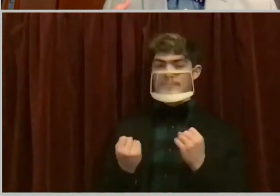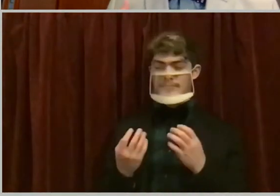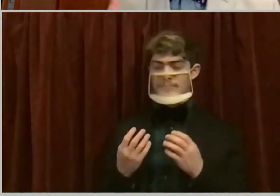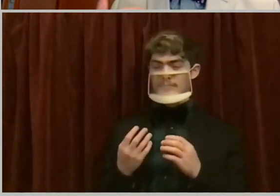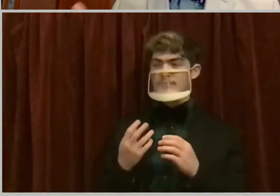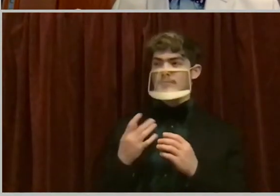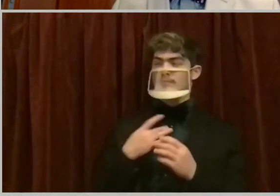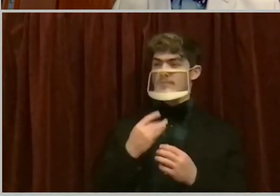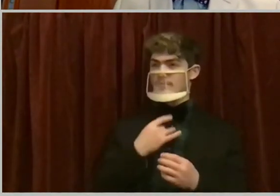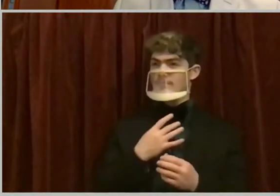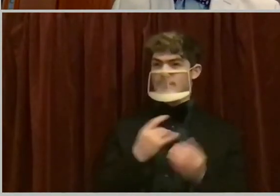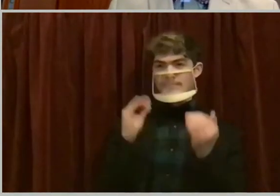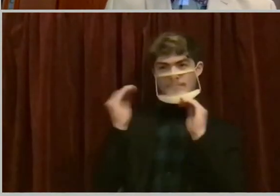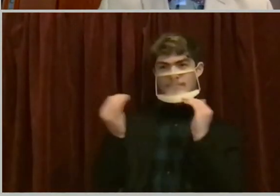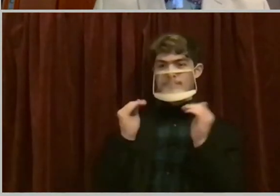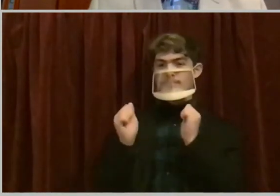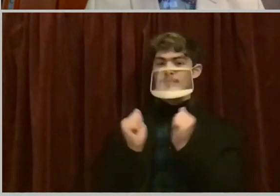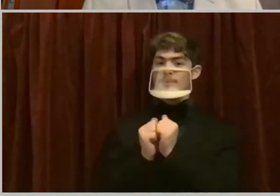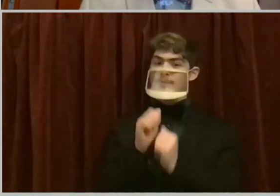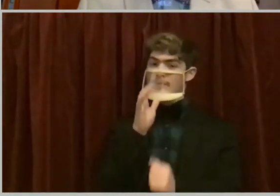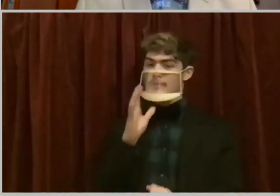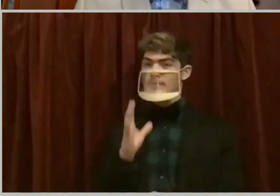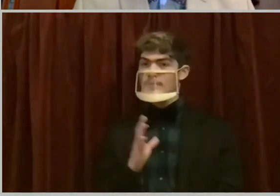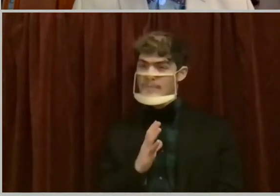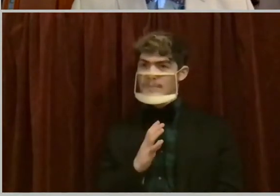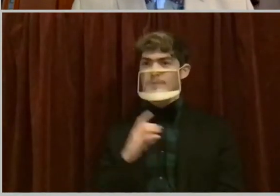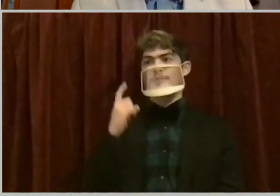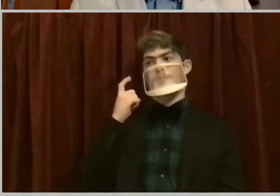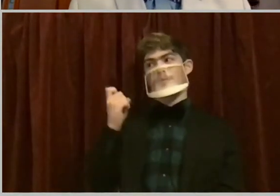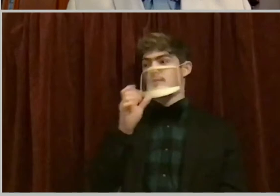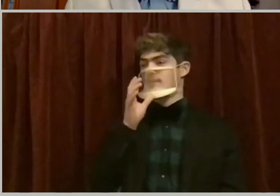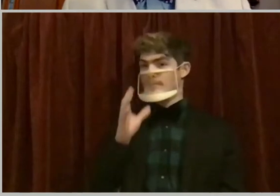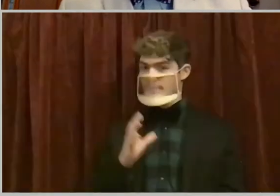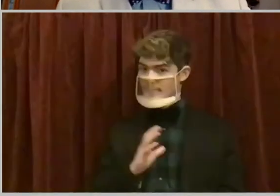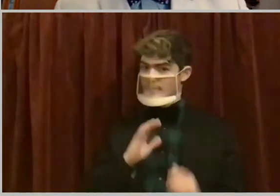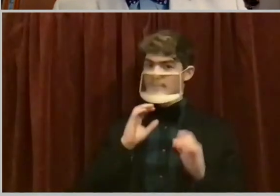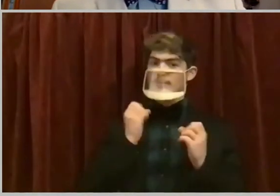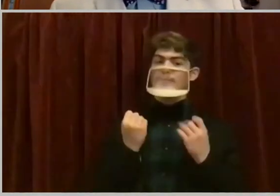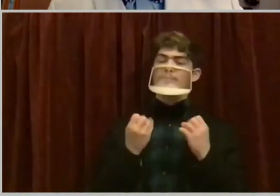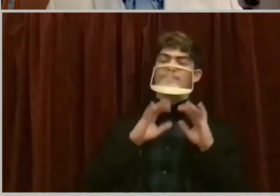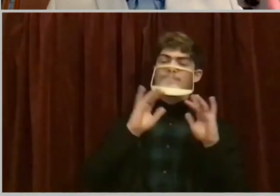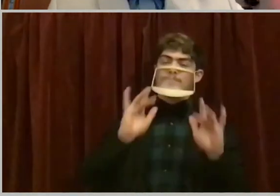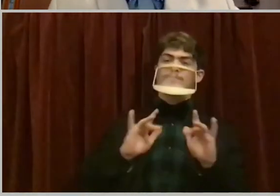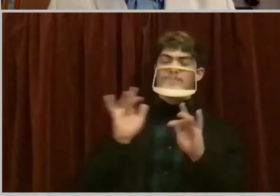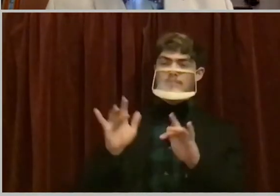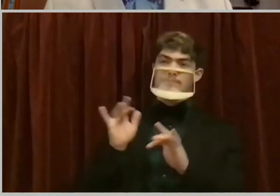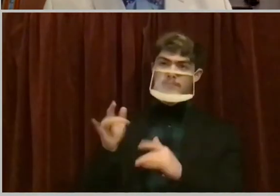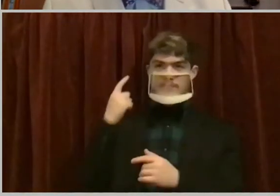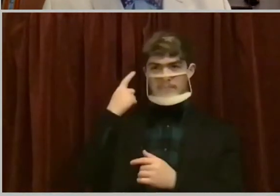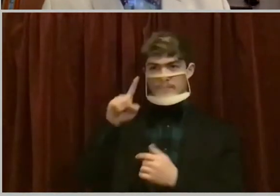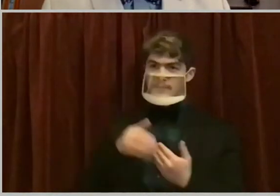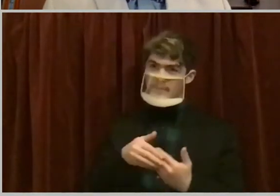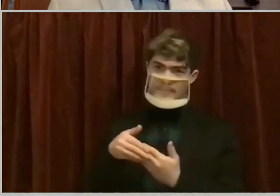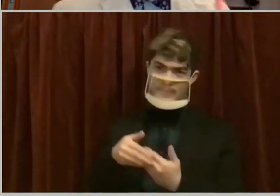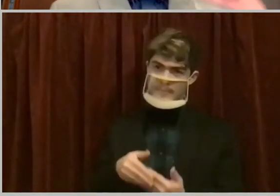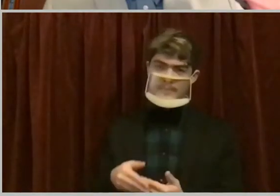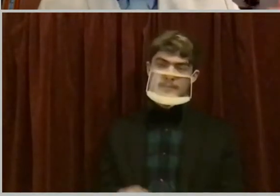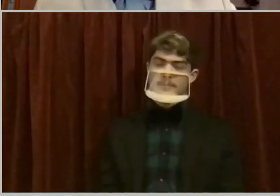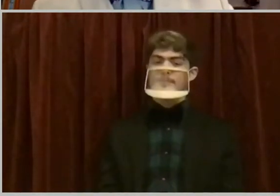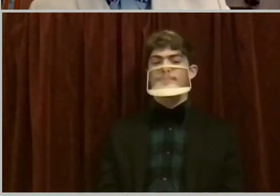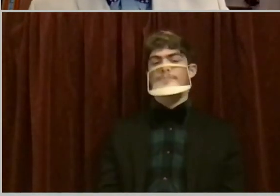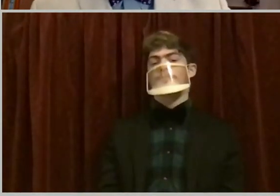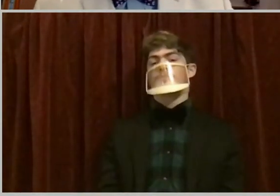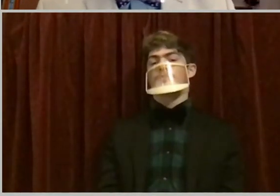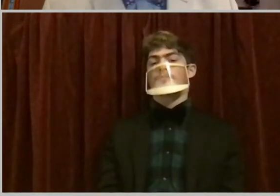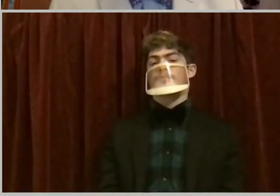to describe this first attribute of his character. So here he's using what a mother